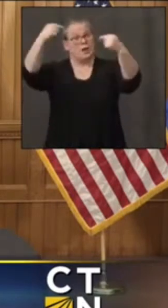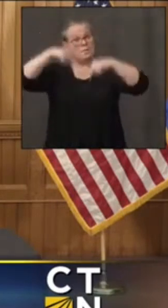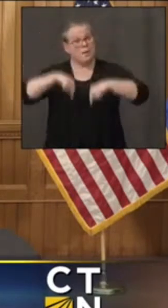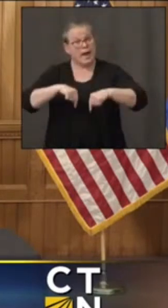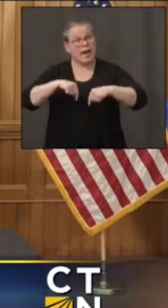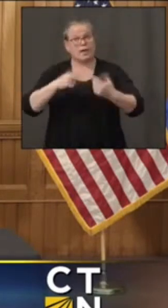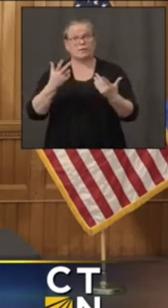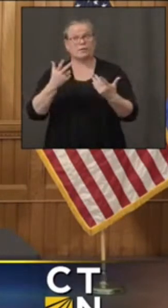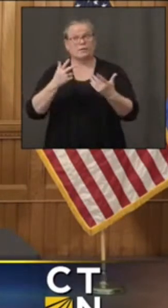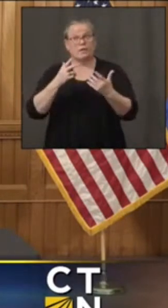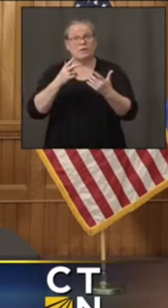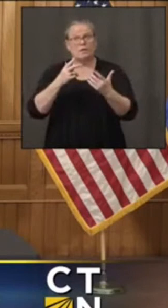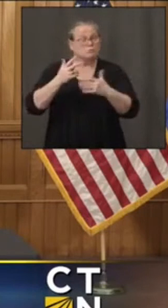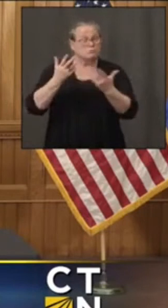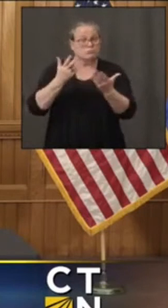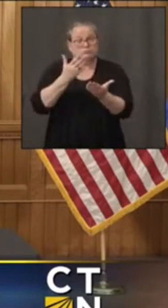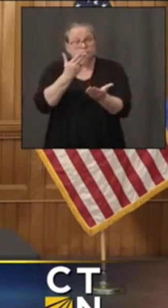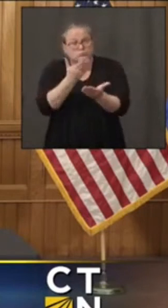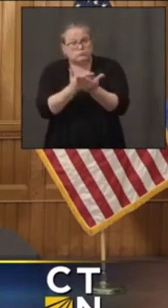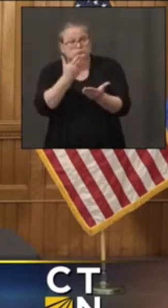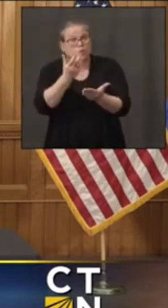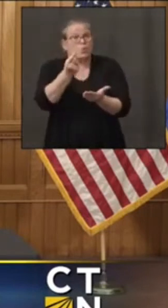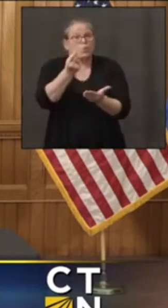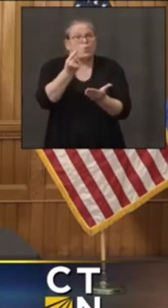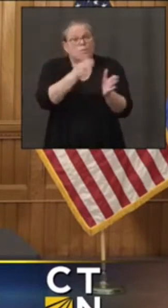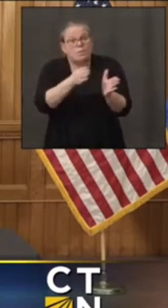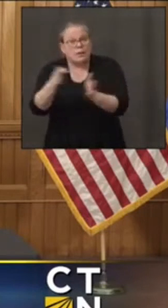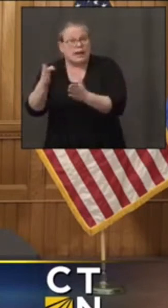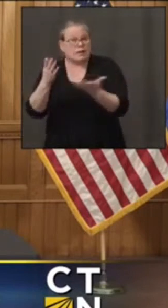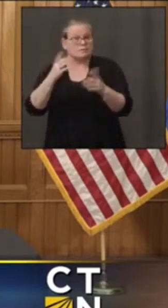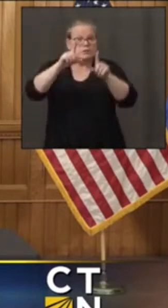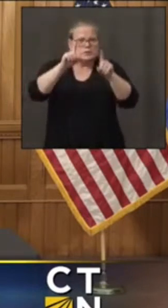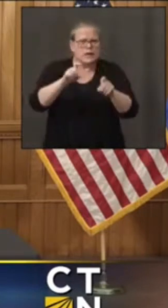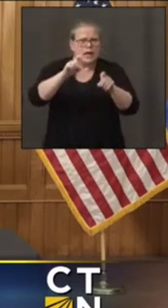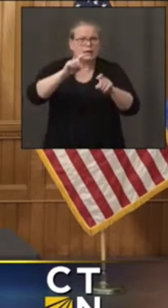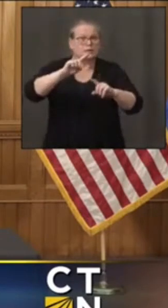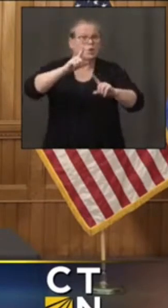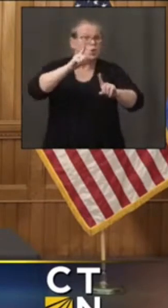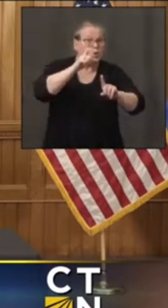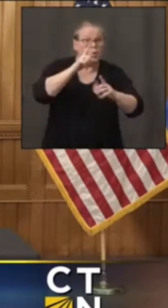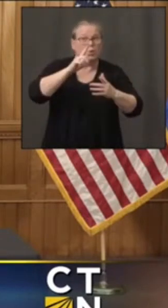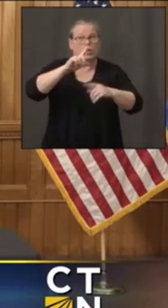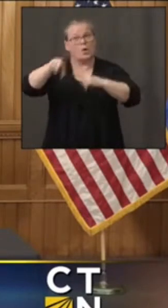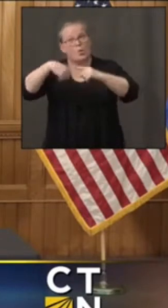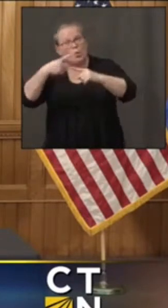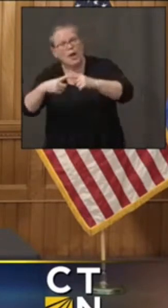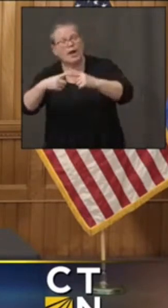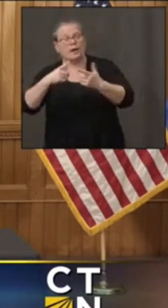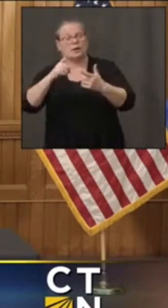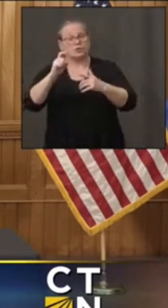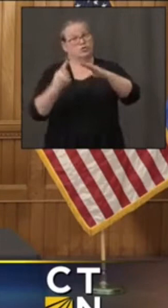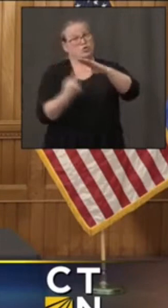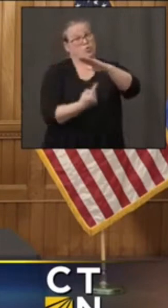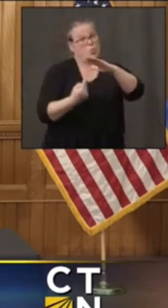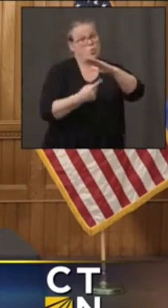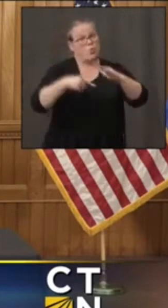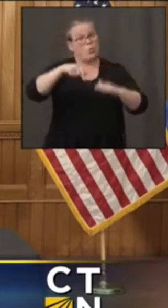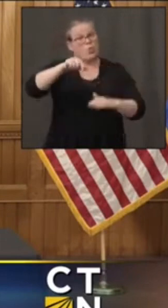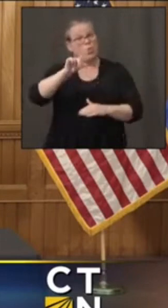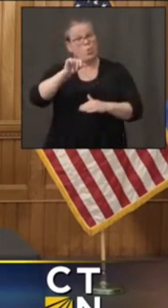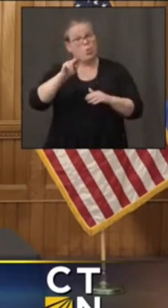and when, and in what combination with quarantining and so on. Just concrete guidance for these